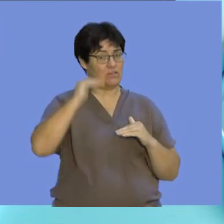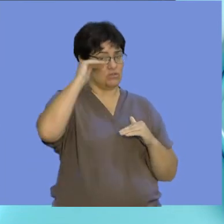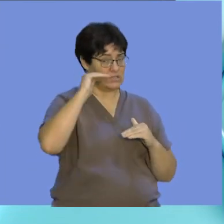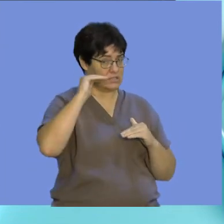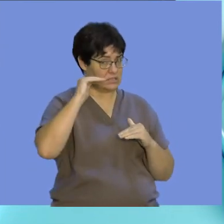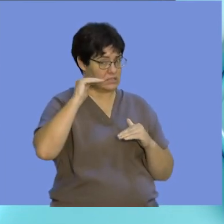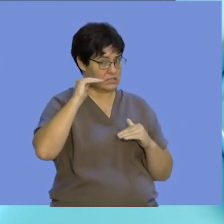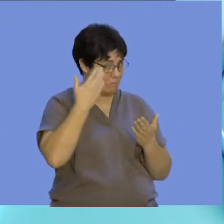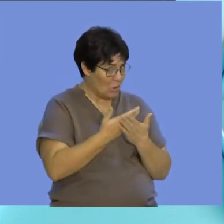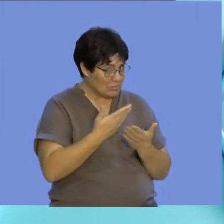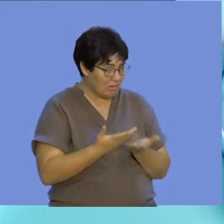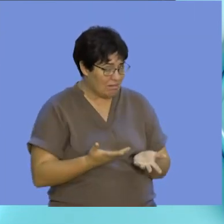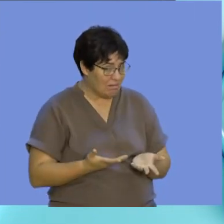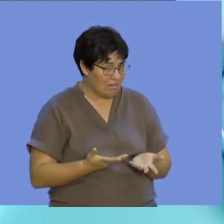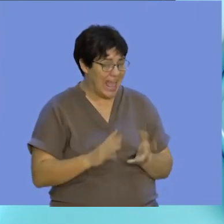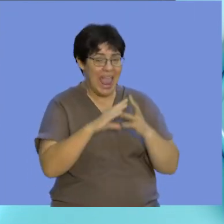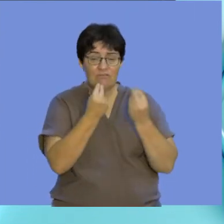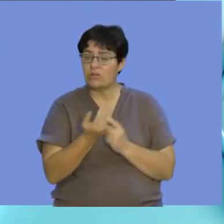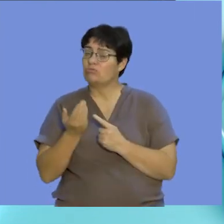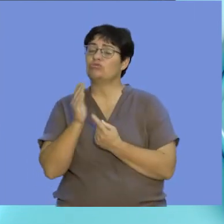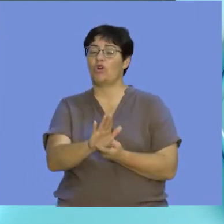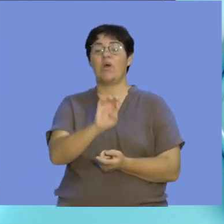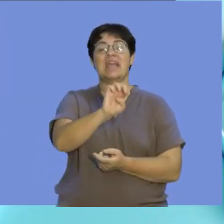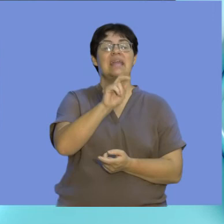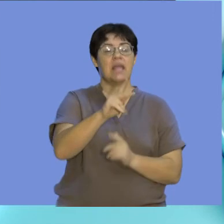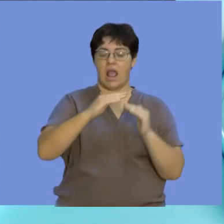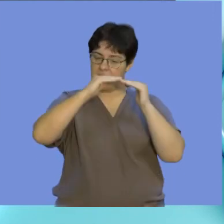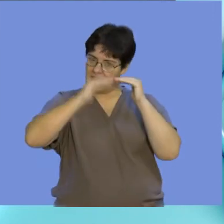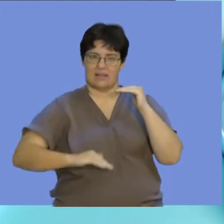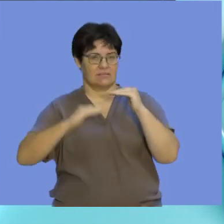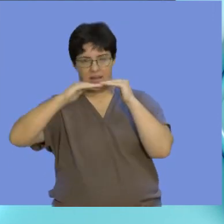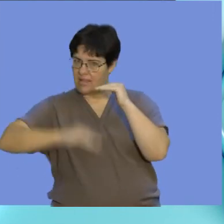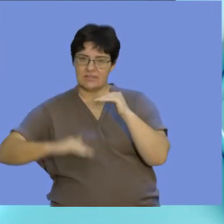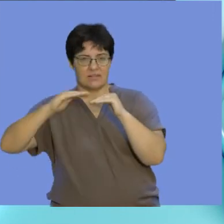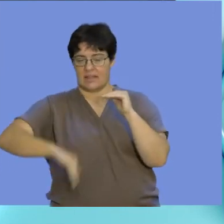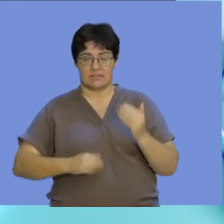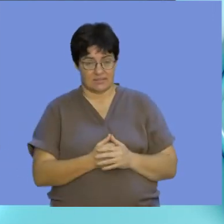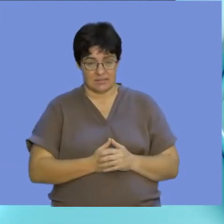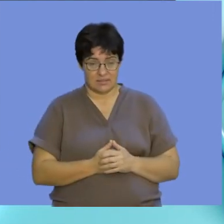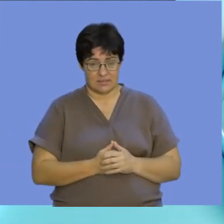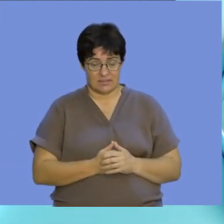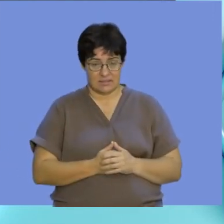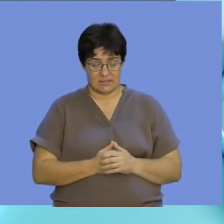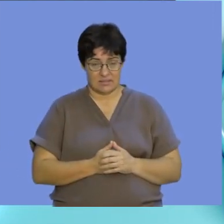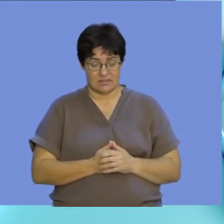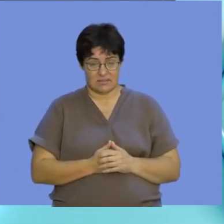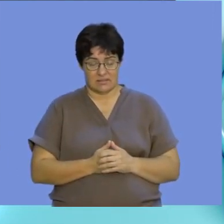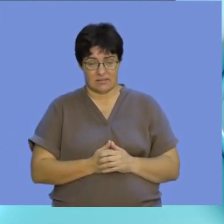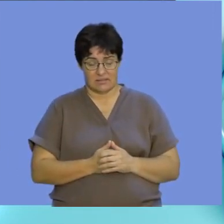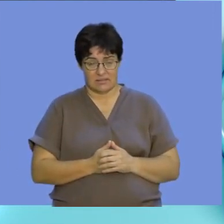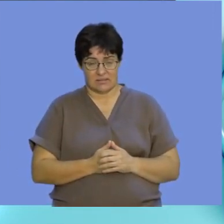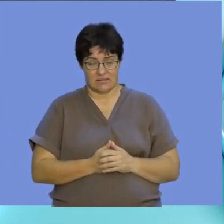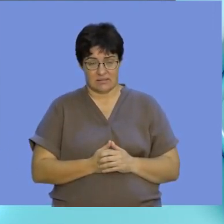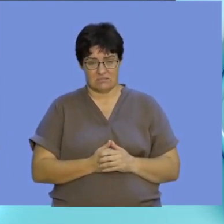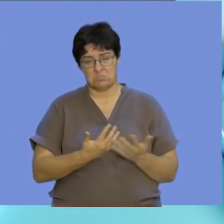we've done so far today has shown the kinetic energy getting smaller. So now we've got to go, okay,